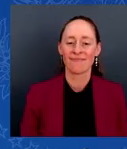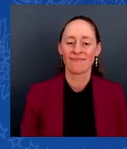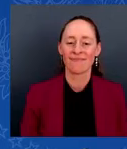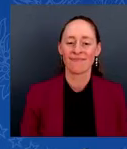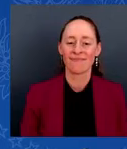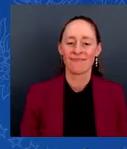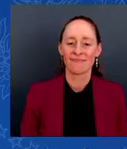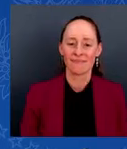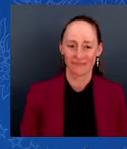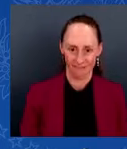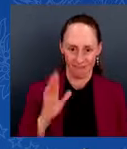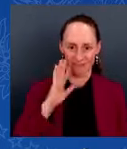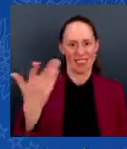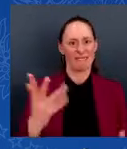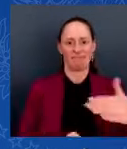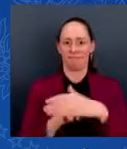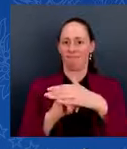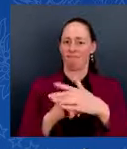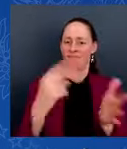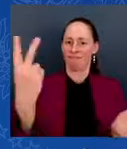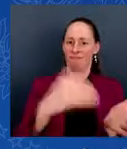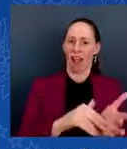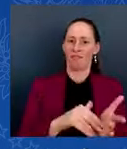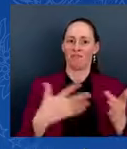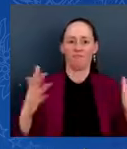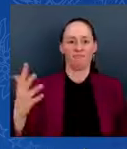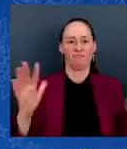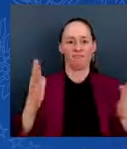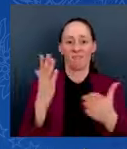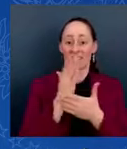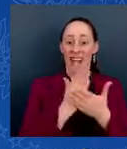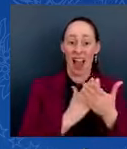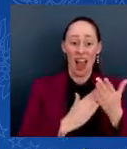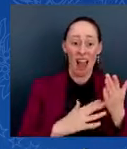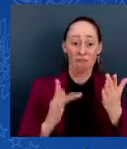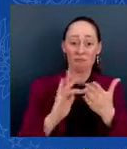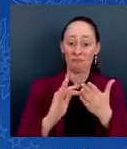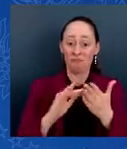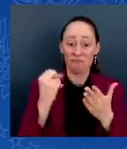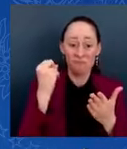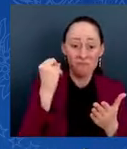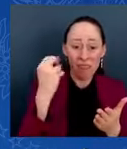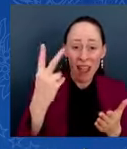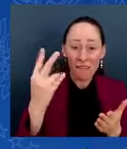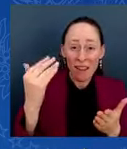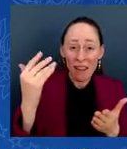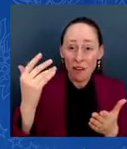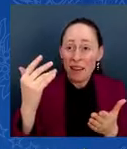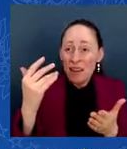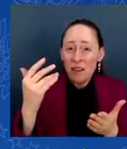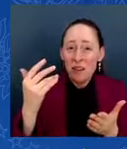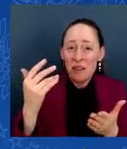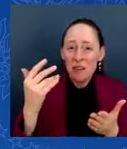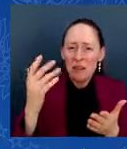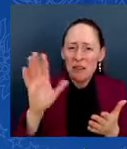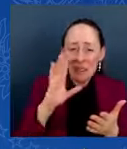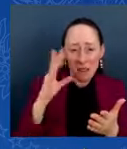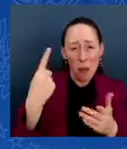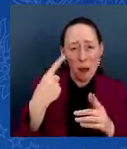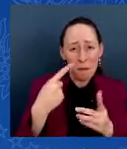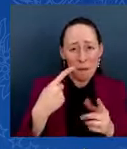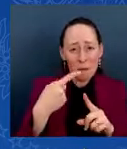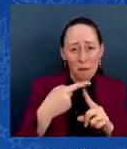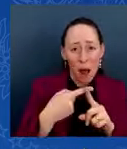expensive as $12 a year, $12,000 a month, I should say. Kamala Harris and Democrats in Congress will make sure that $2,000 cap covers